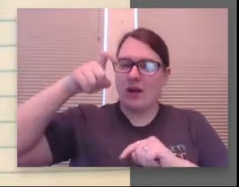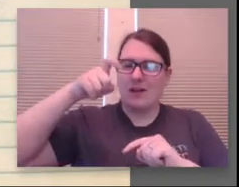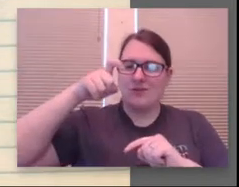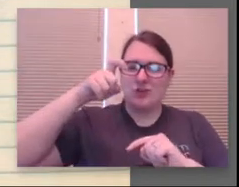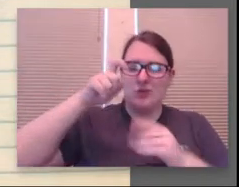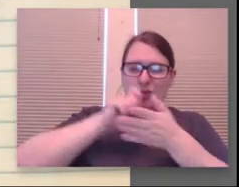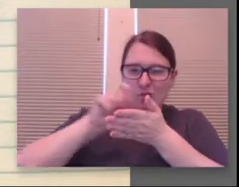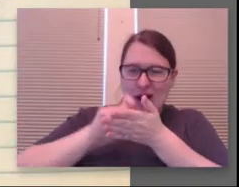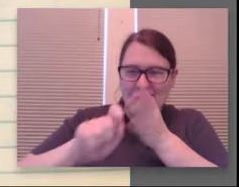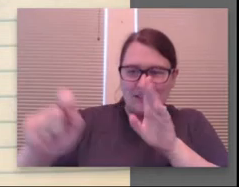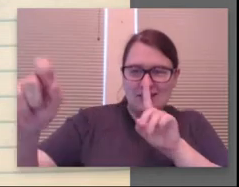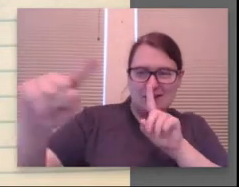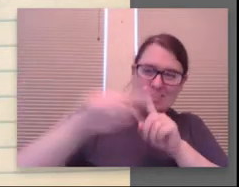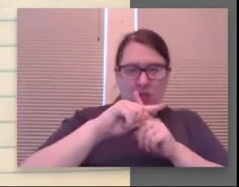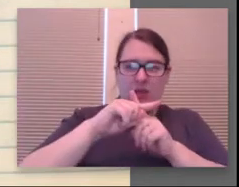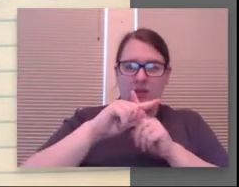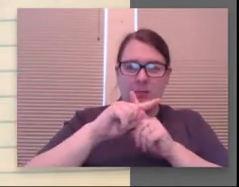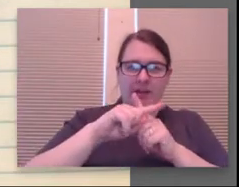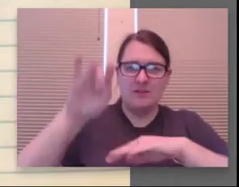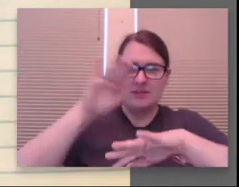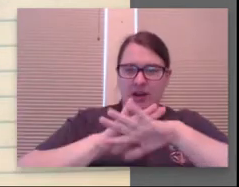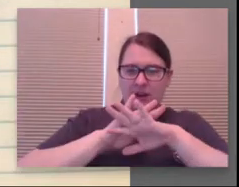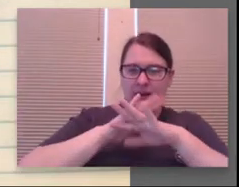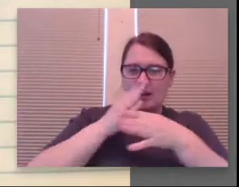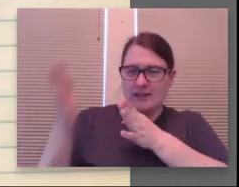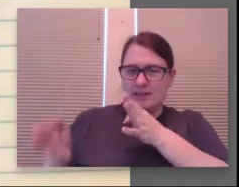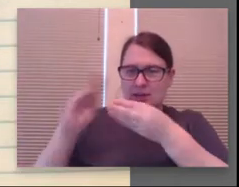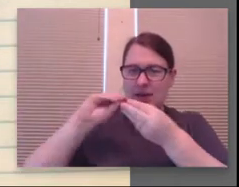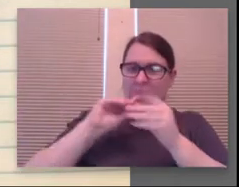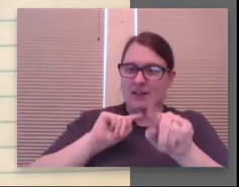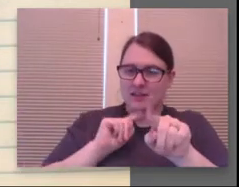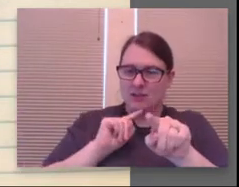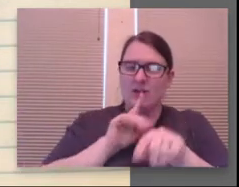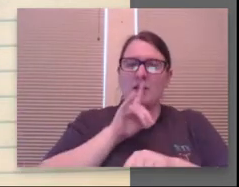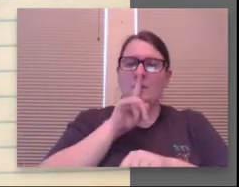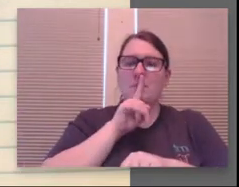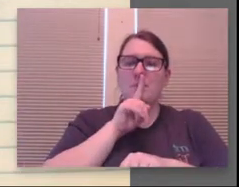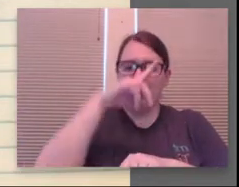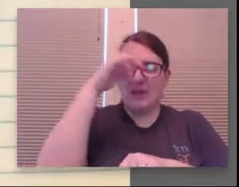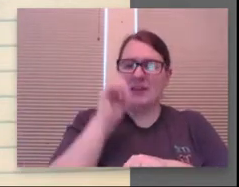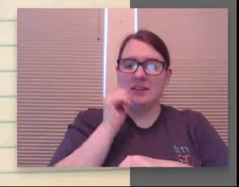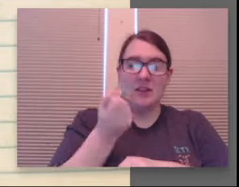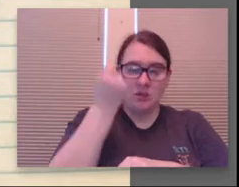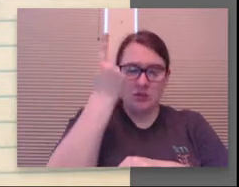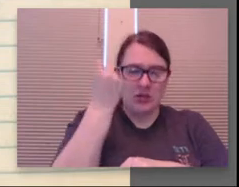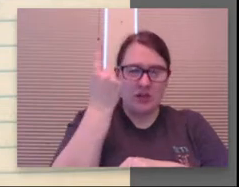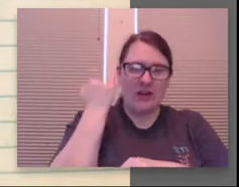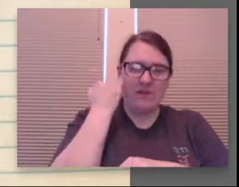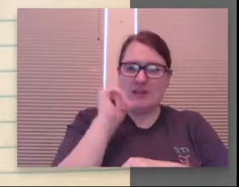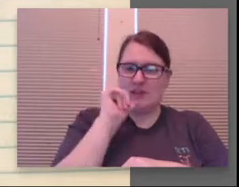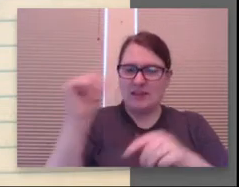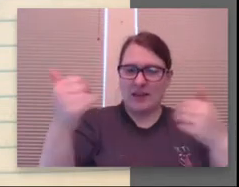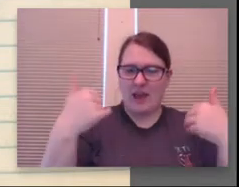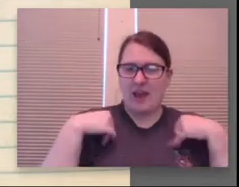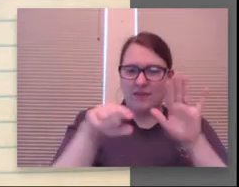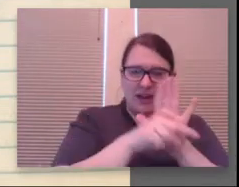I don't have to write the positive sign next to my answer because it's understood if